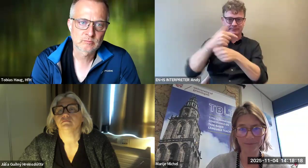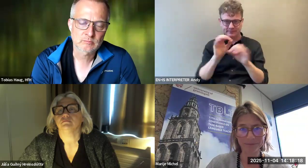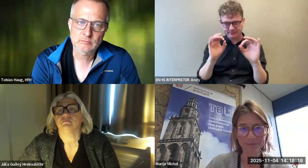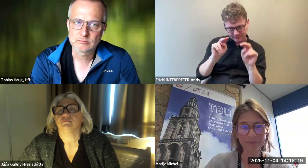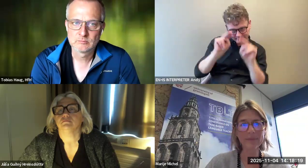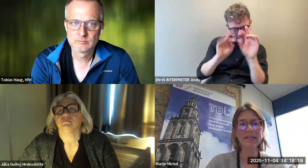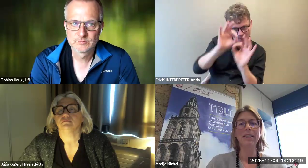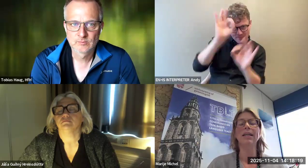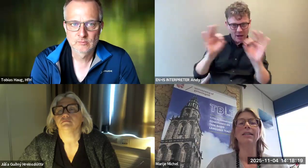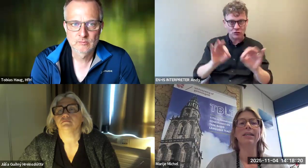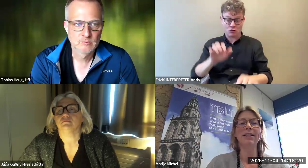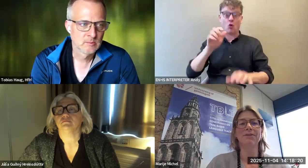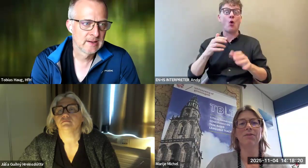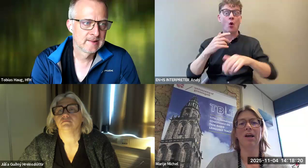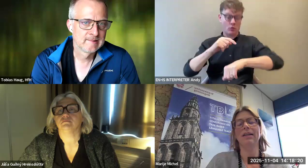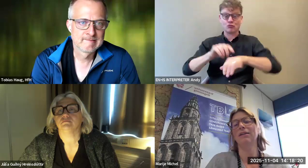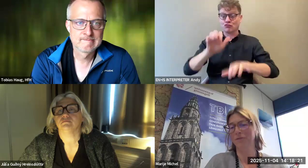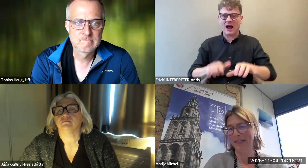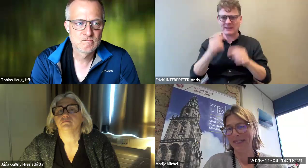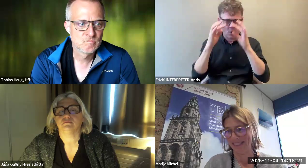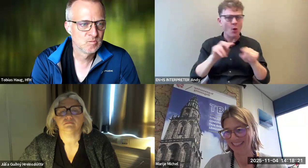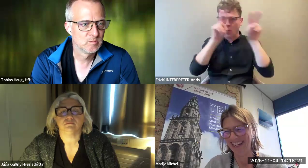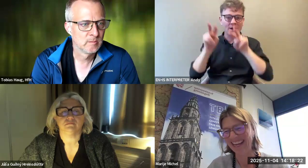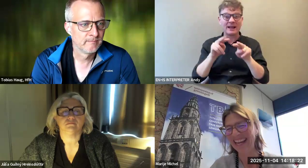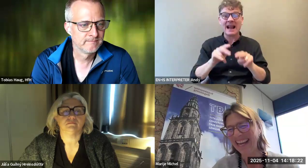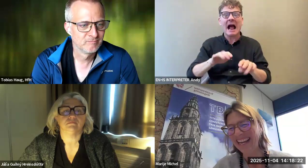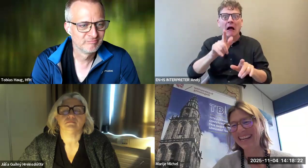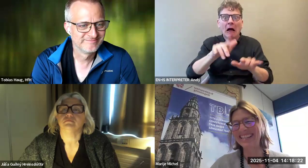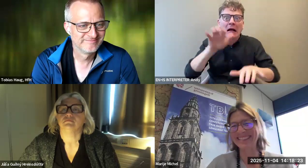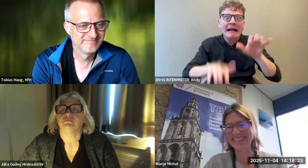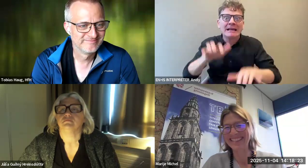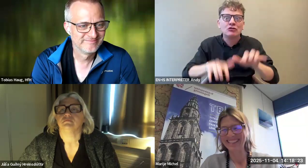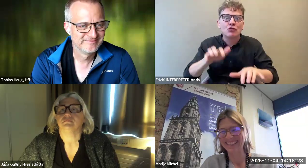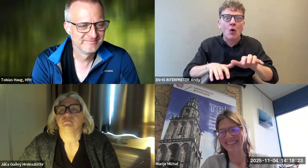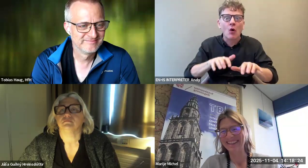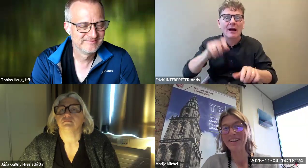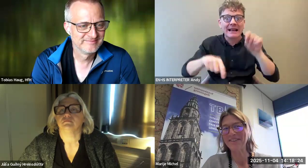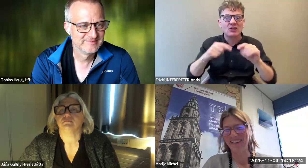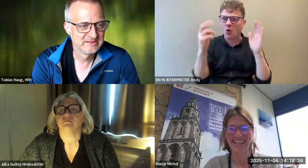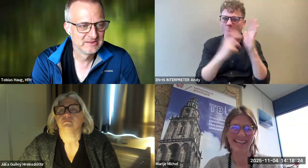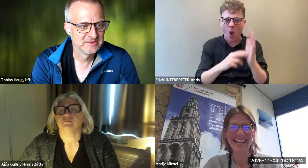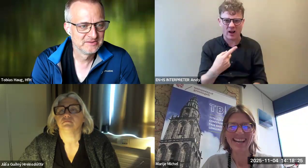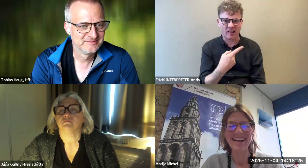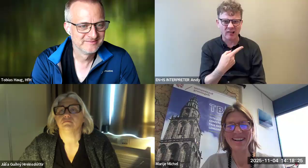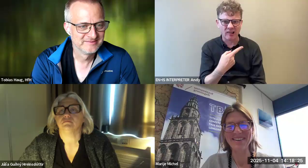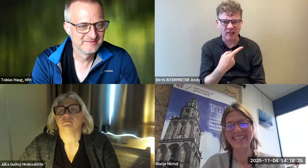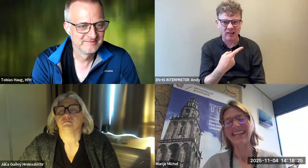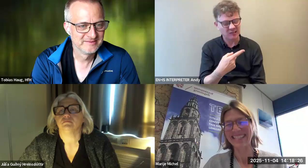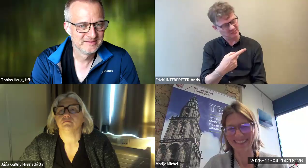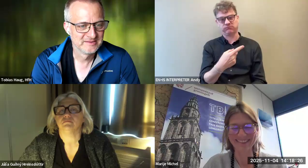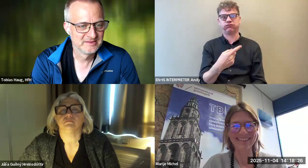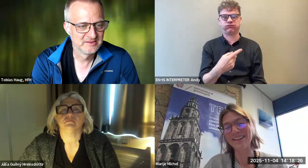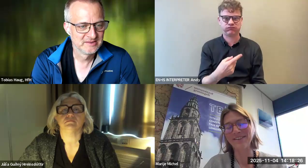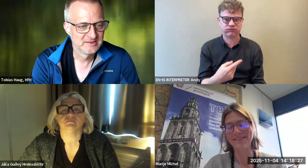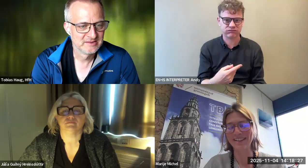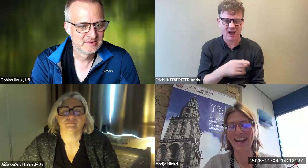writing. The keystroke logging looks like this. So this is a lot of